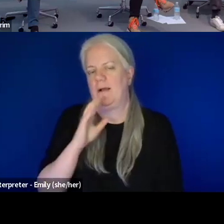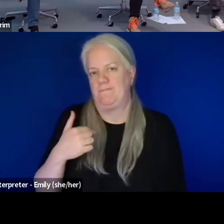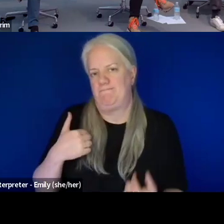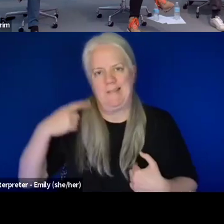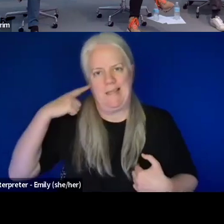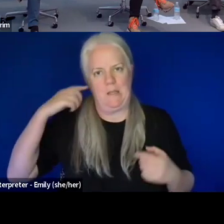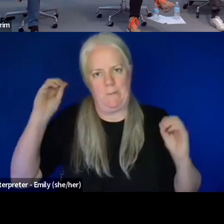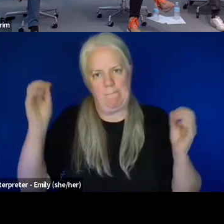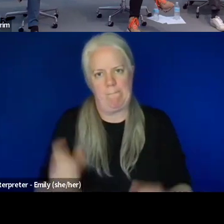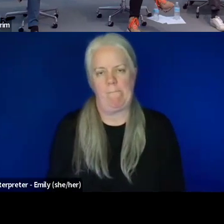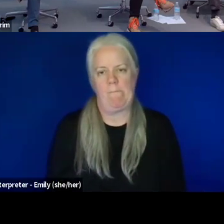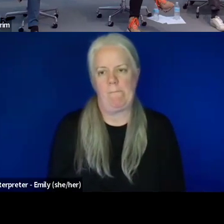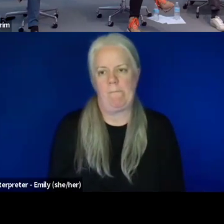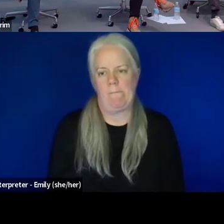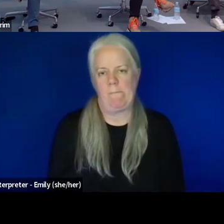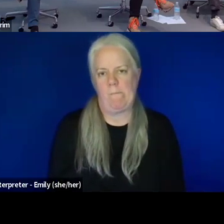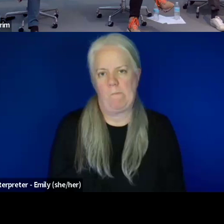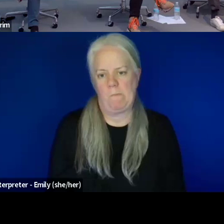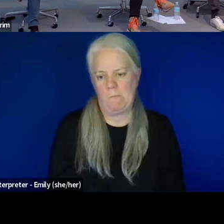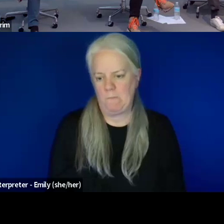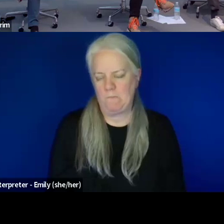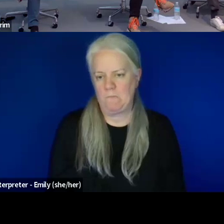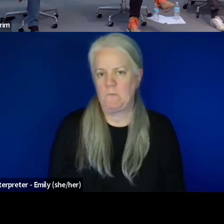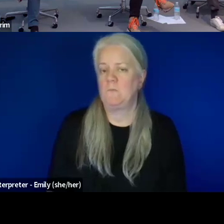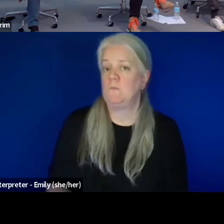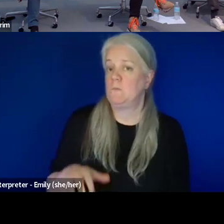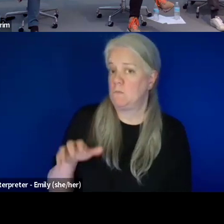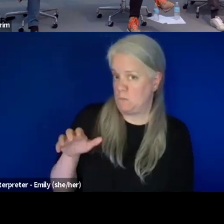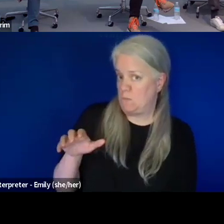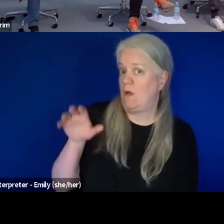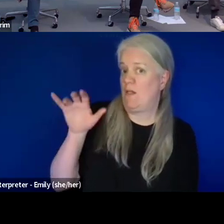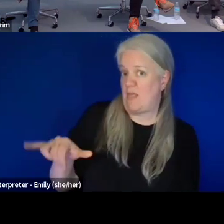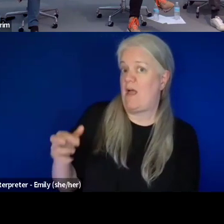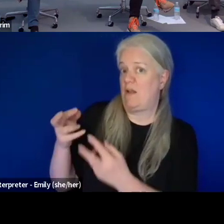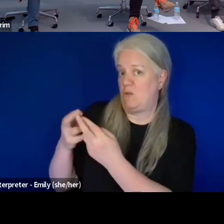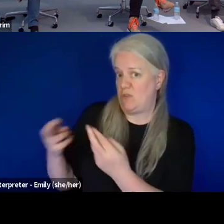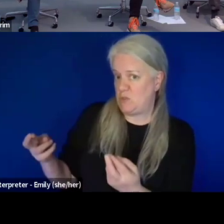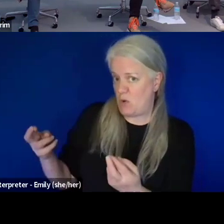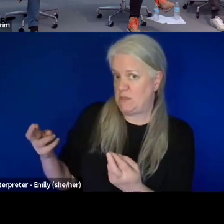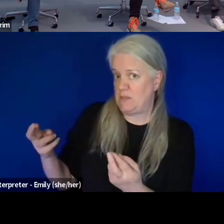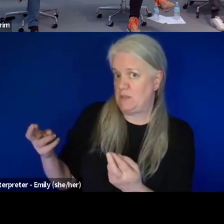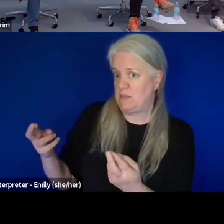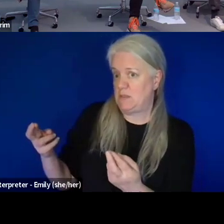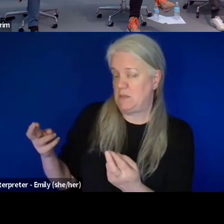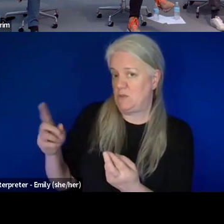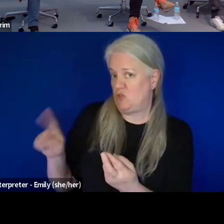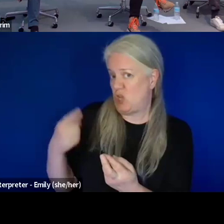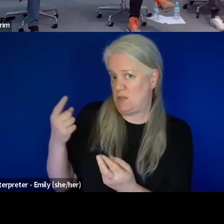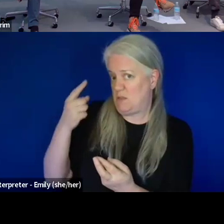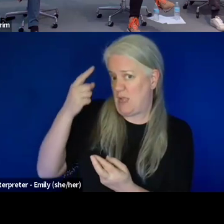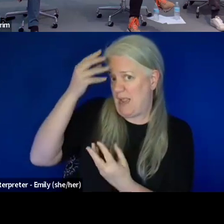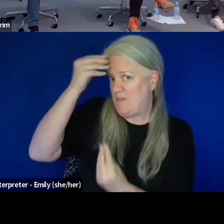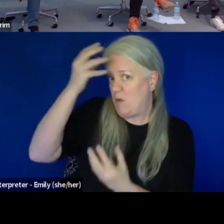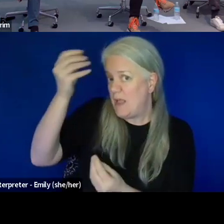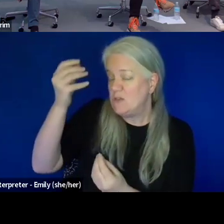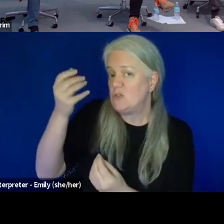Yes. What that resource is, whether it's purely informational, or whether it's